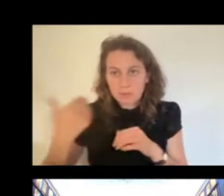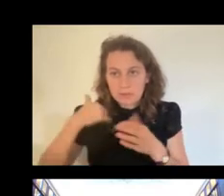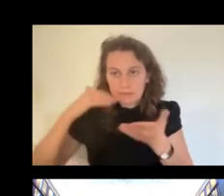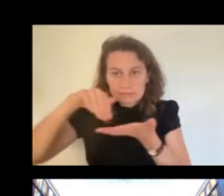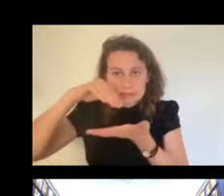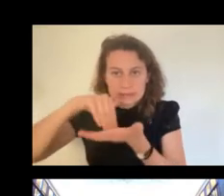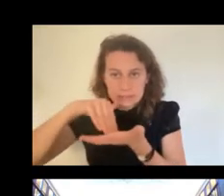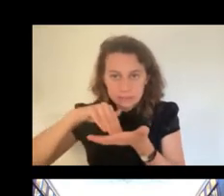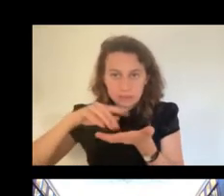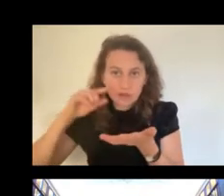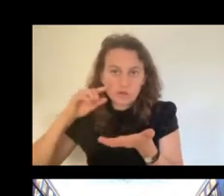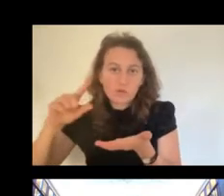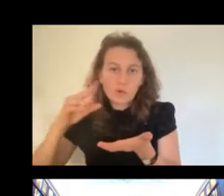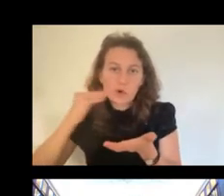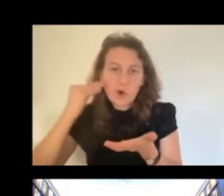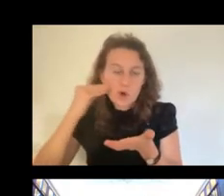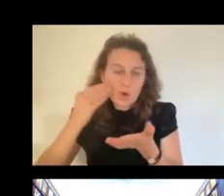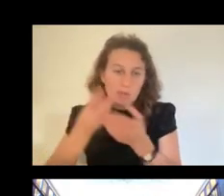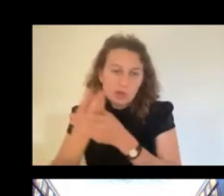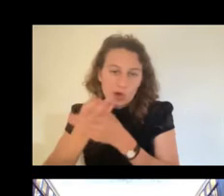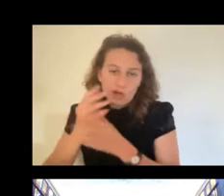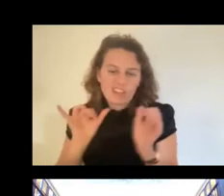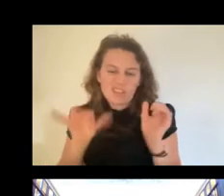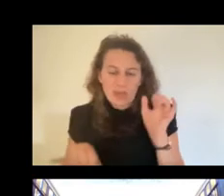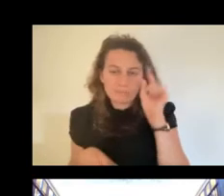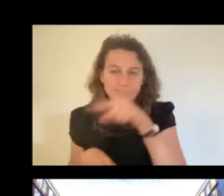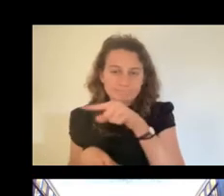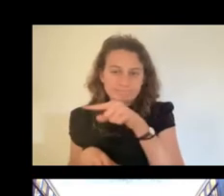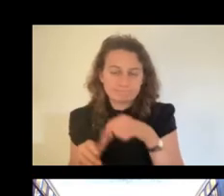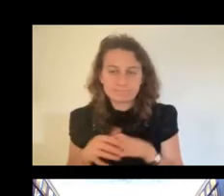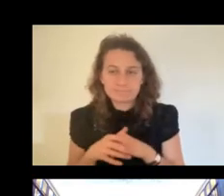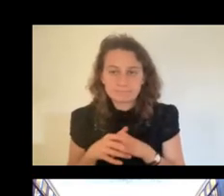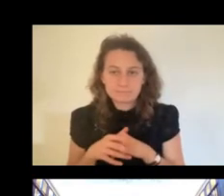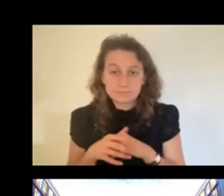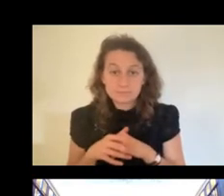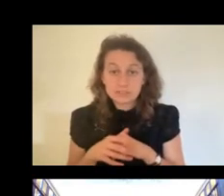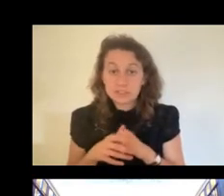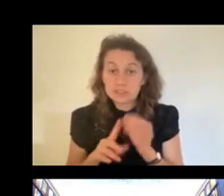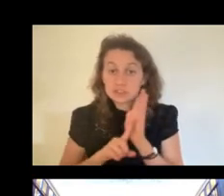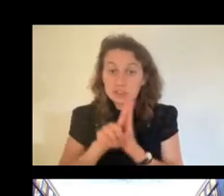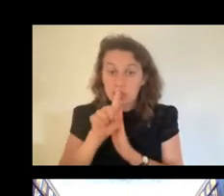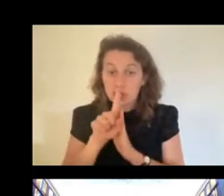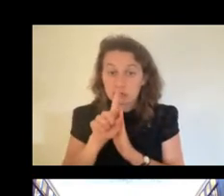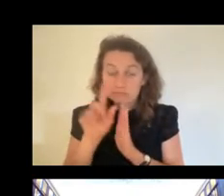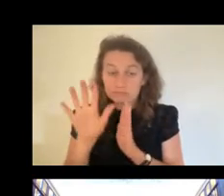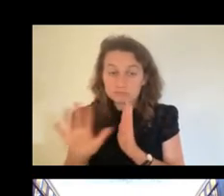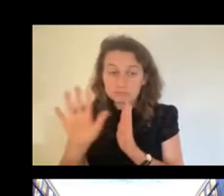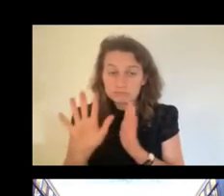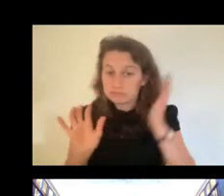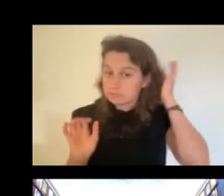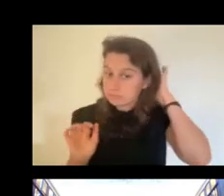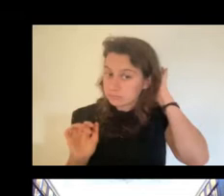is our Center for Home Gardening. And so this is a very tall sculpture. It's about, it's over